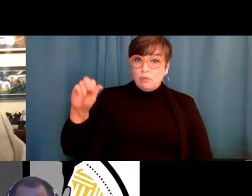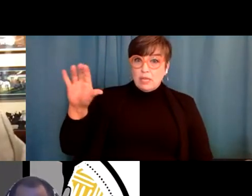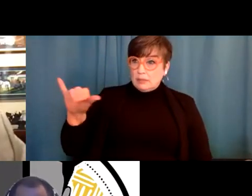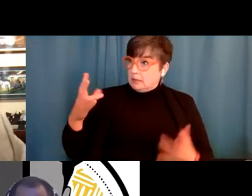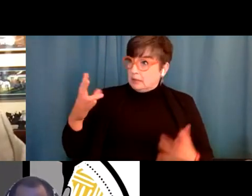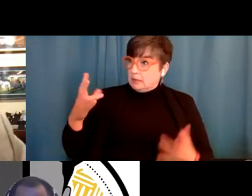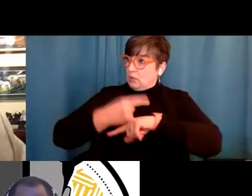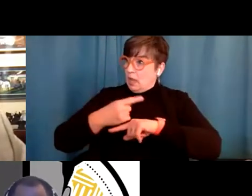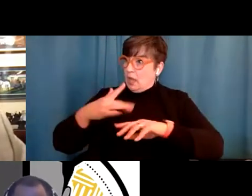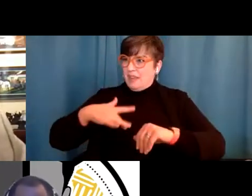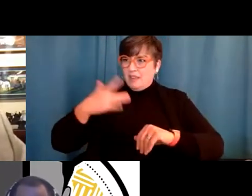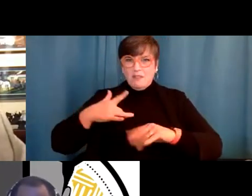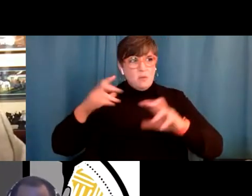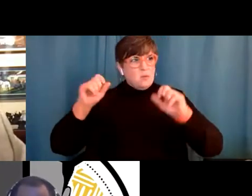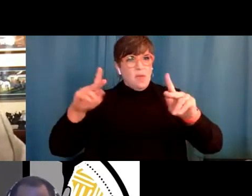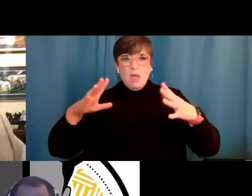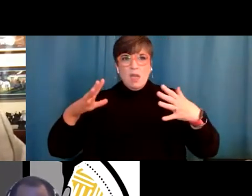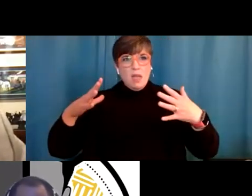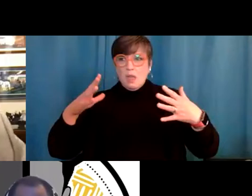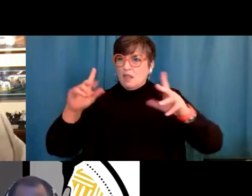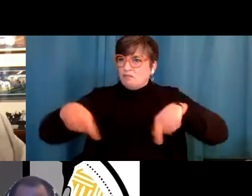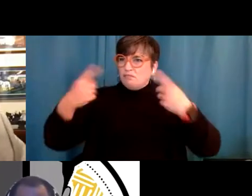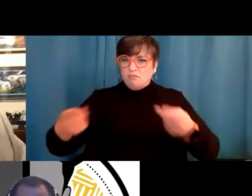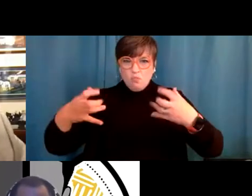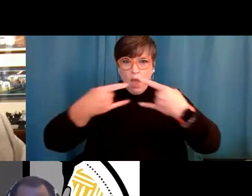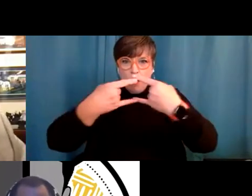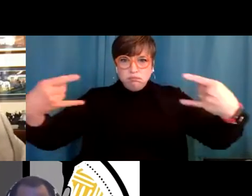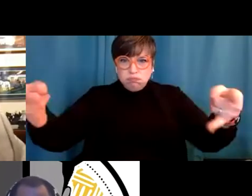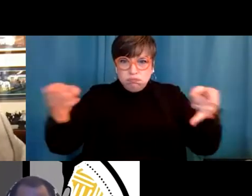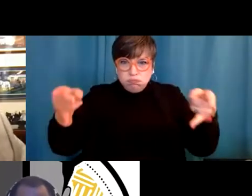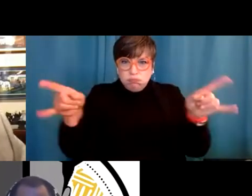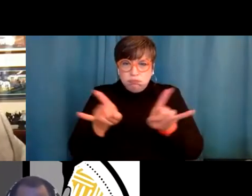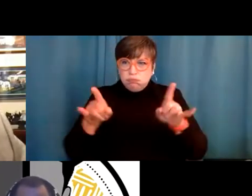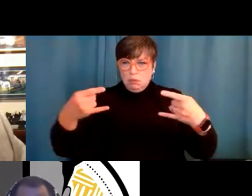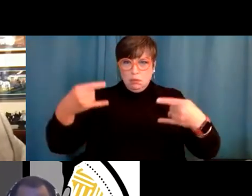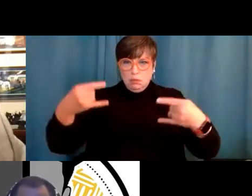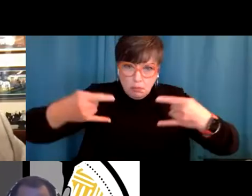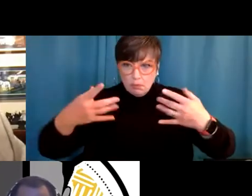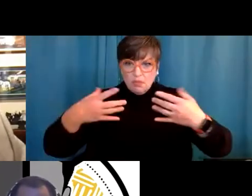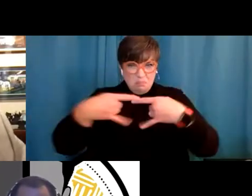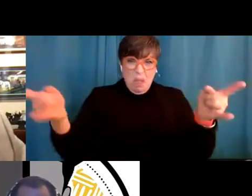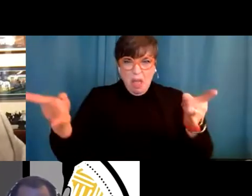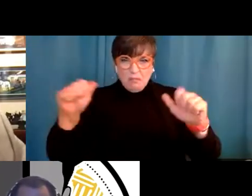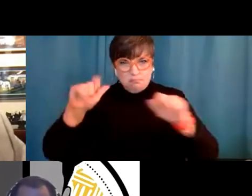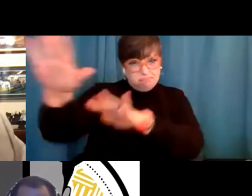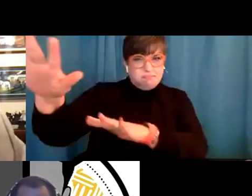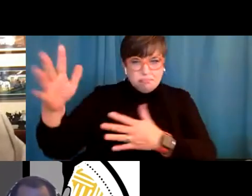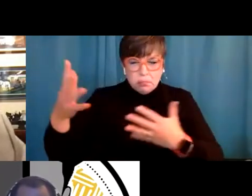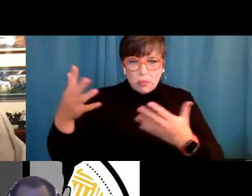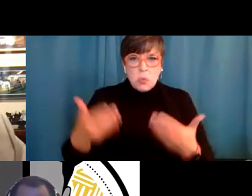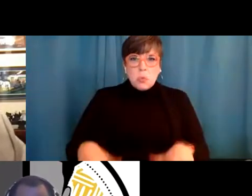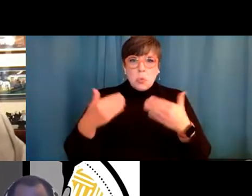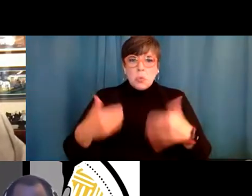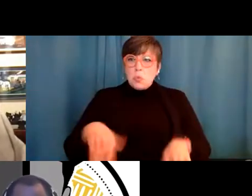felt that they wobbled just a little bit, enough to make us all uncomfortable. So an important